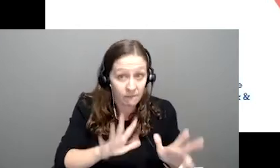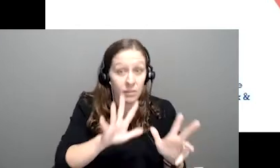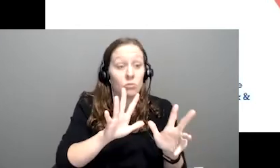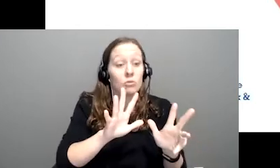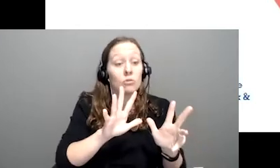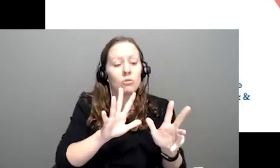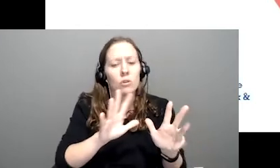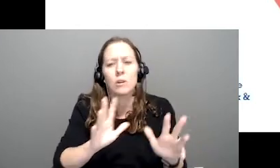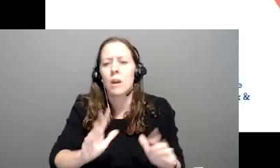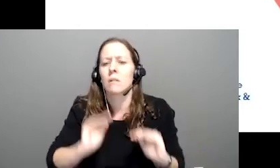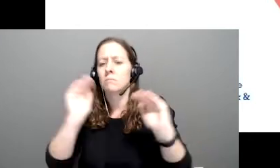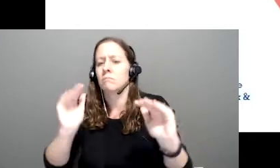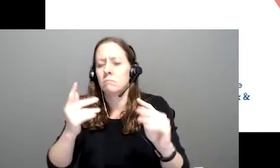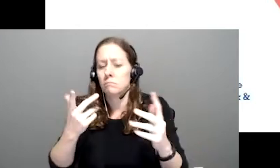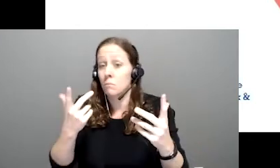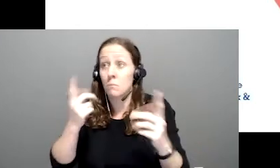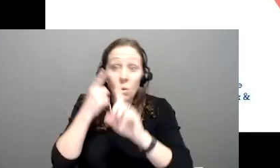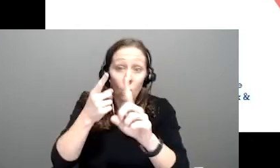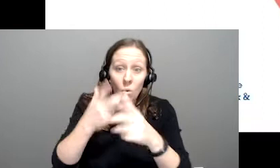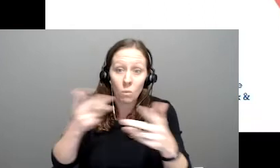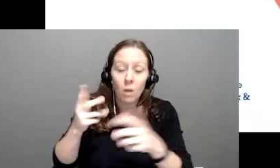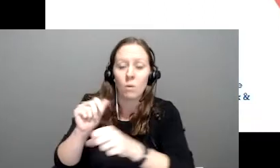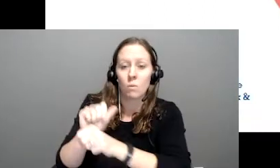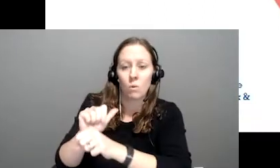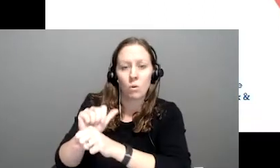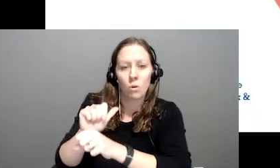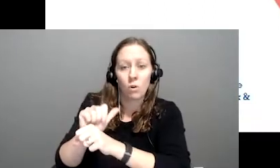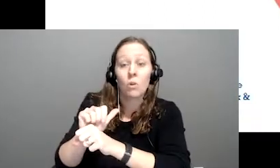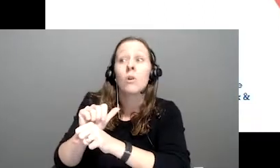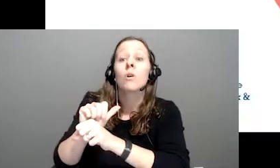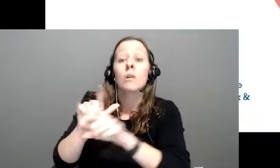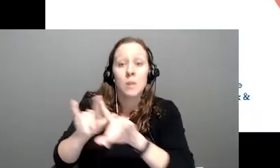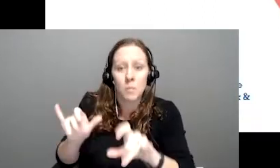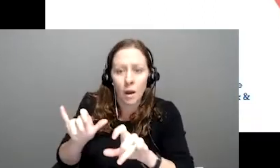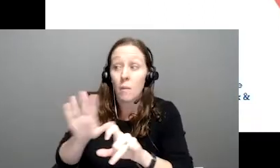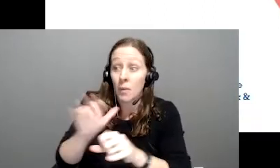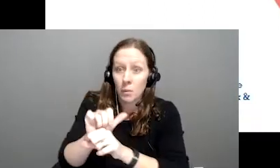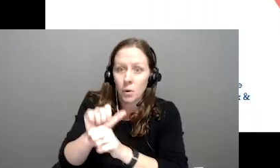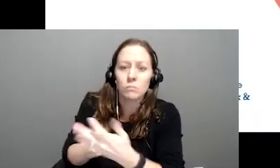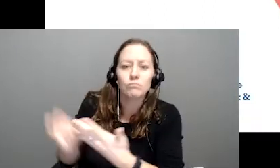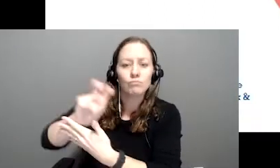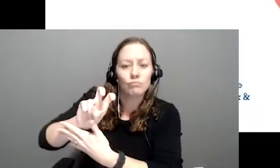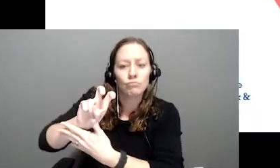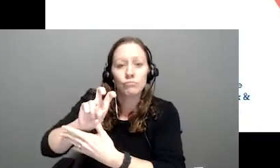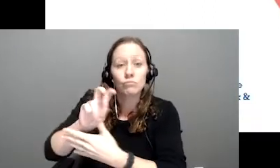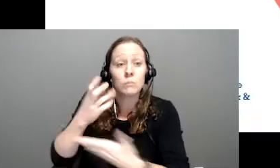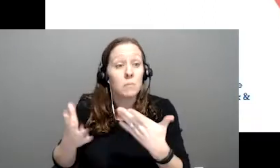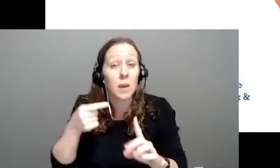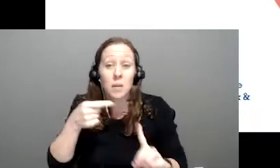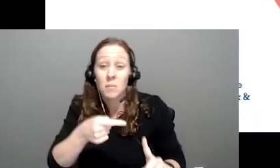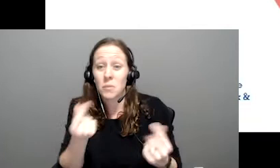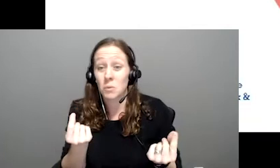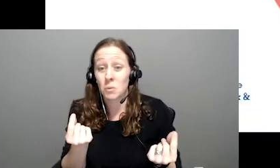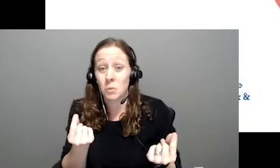with the intention of obtaining employment and advancing within their careers. And so this could involve like taking steps to